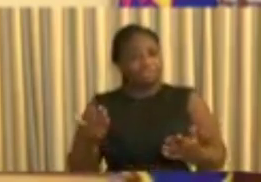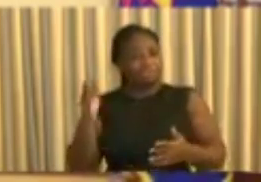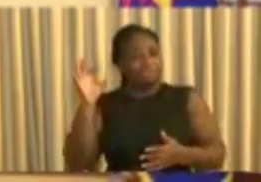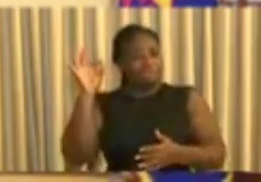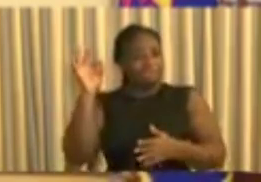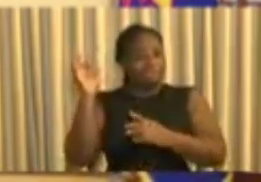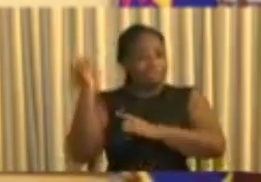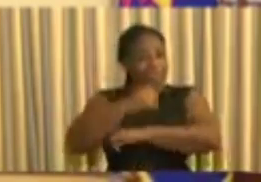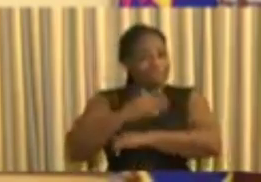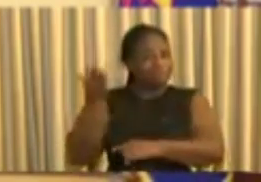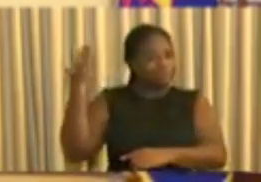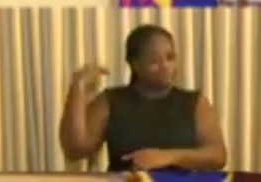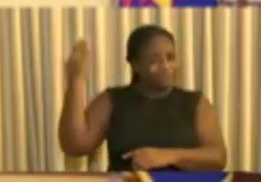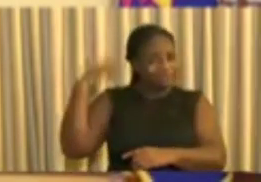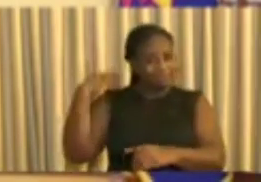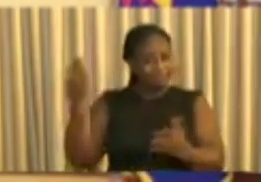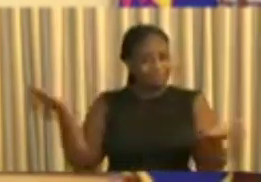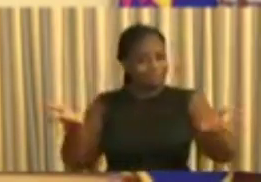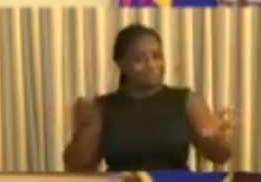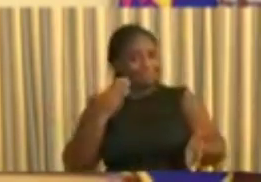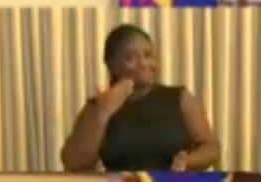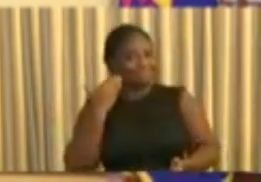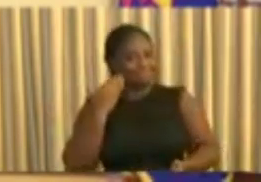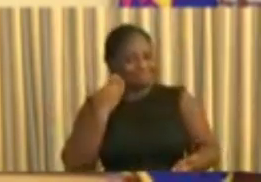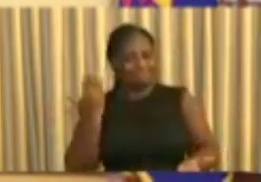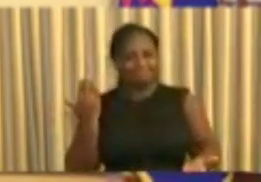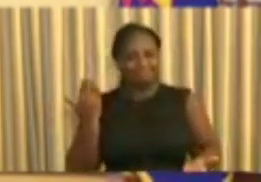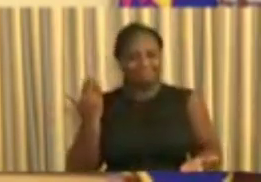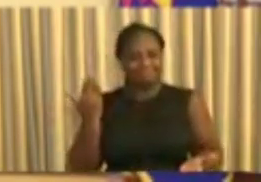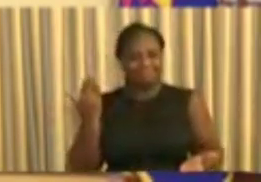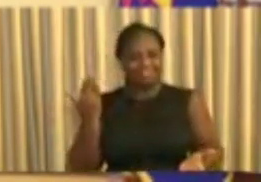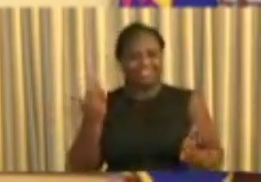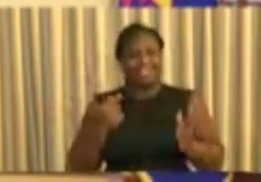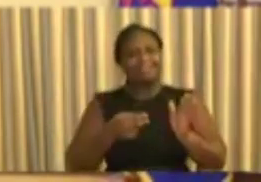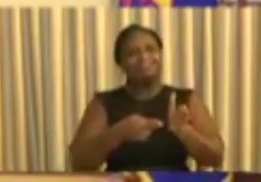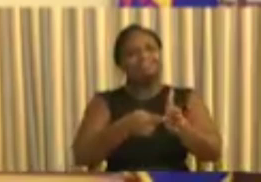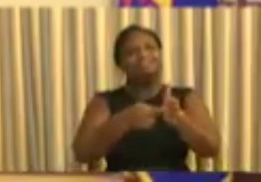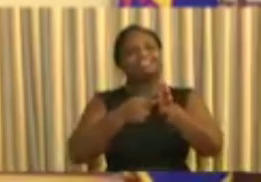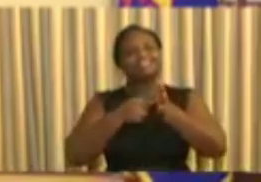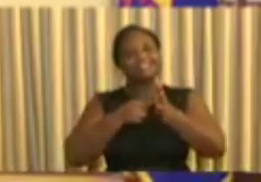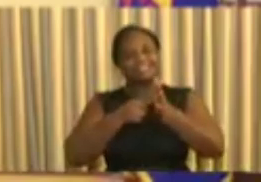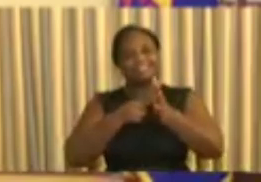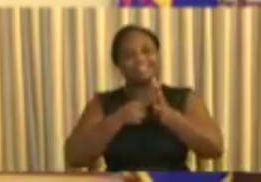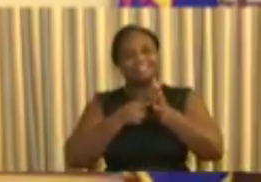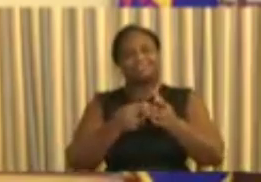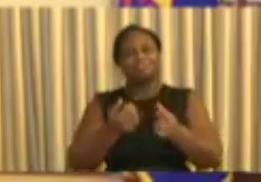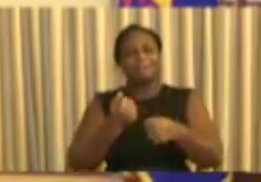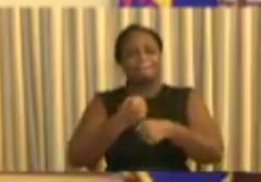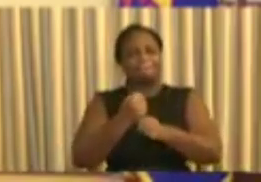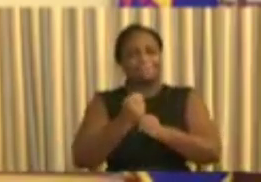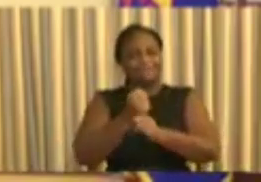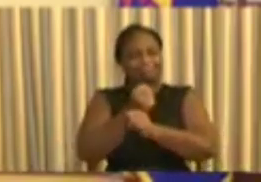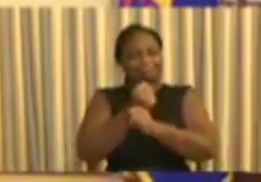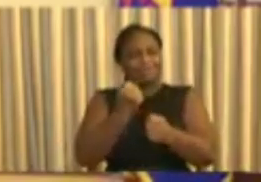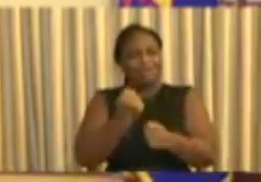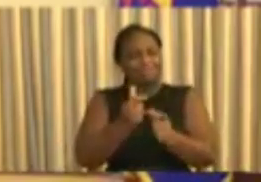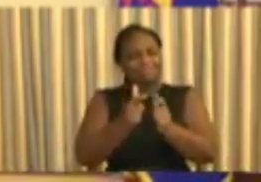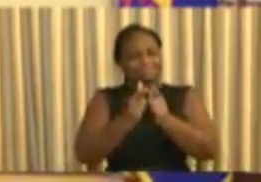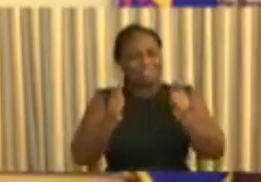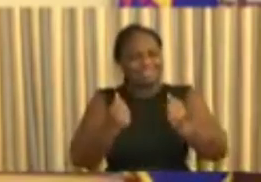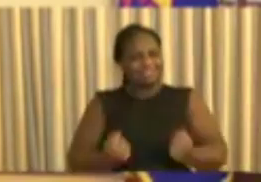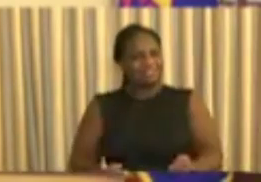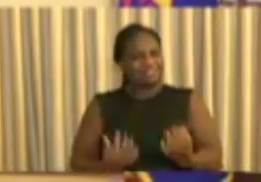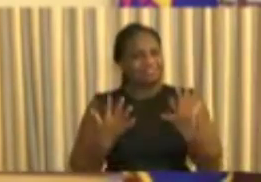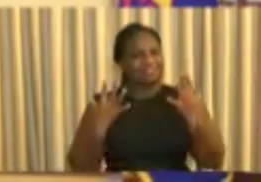9 days ago, I came to your homes and requested you to make great sacrifices to